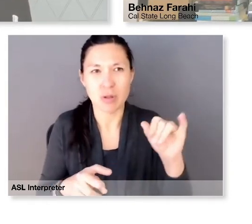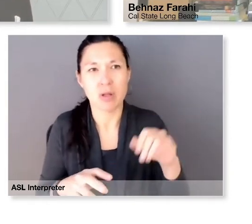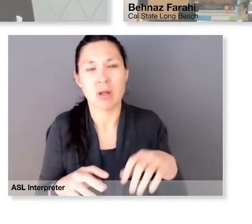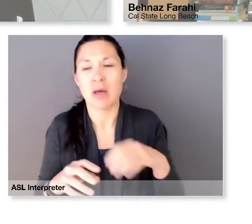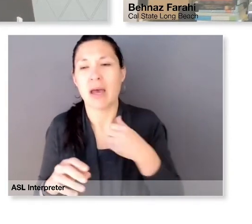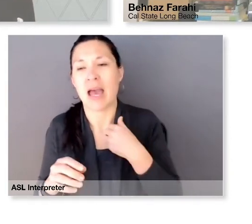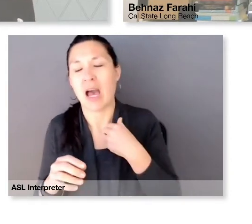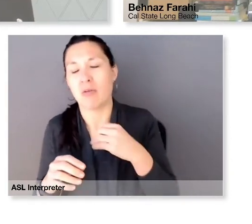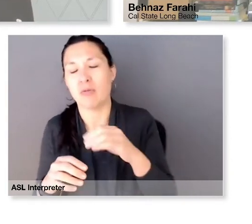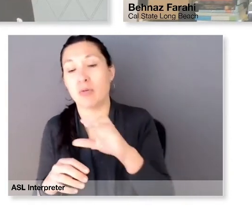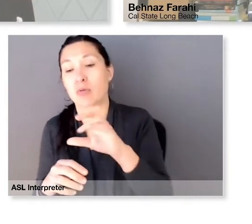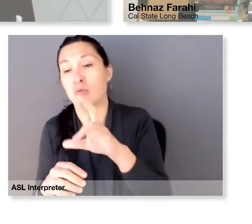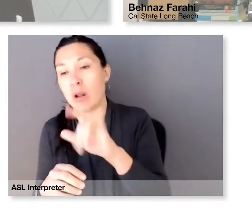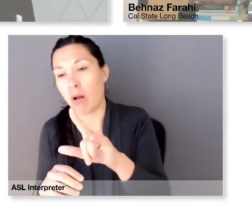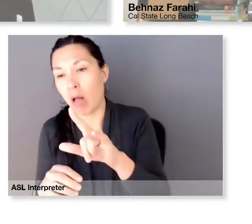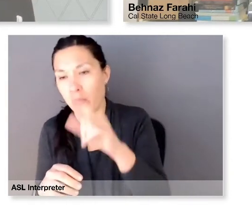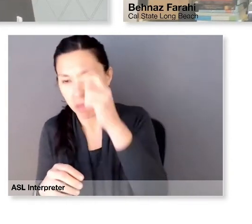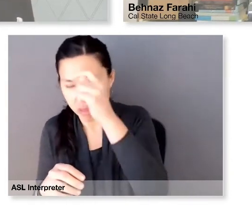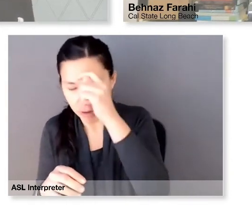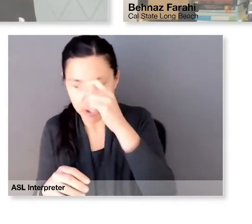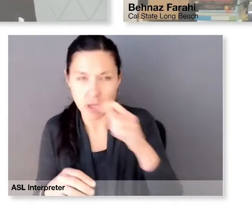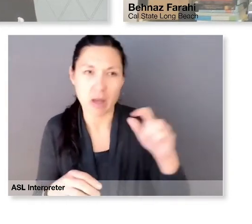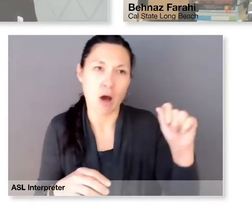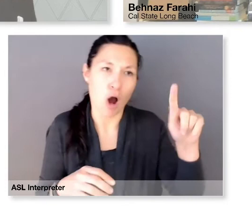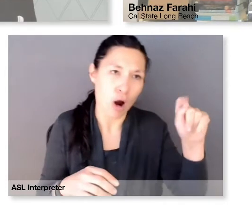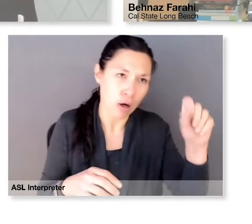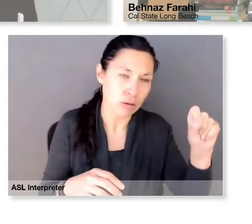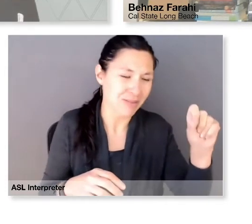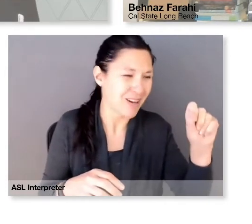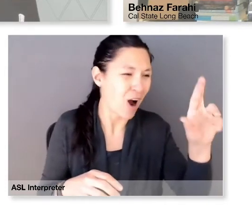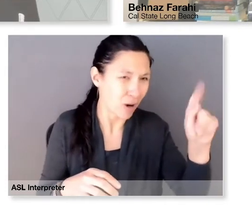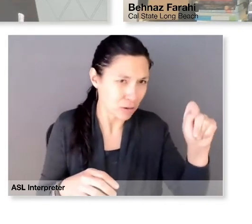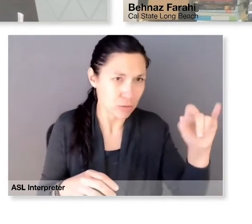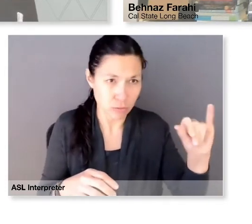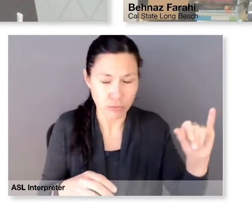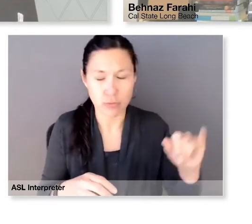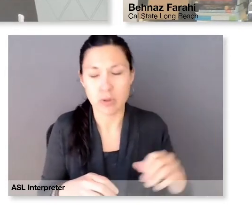phrase early on in your talk where you mentioned